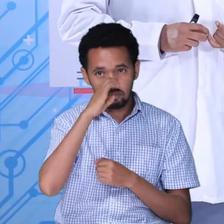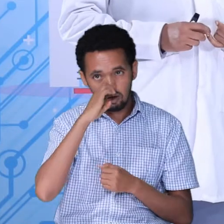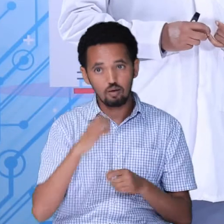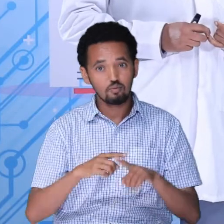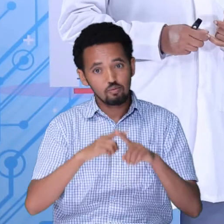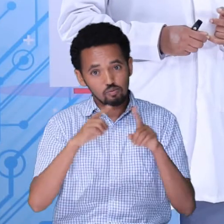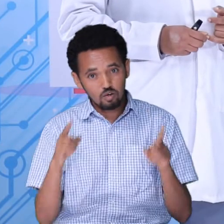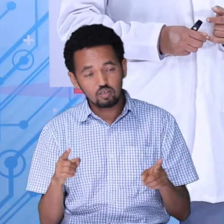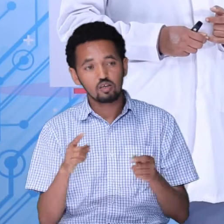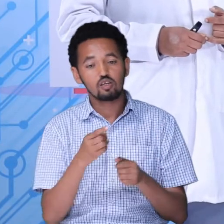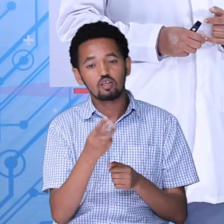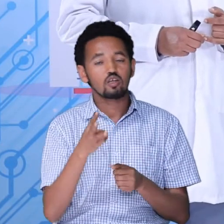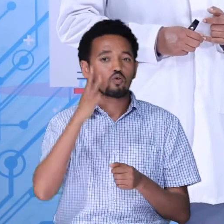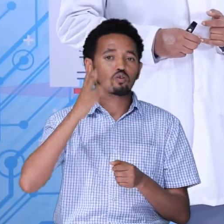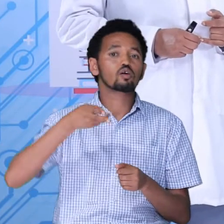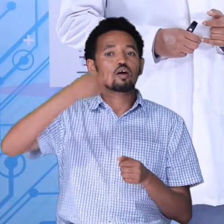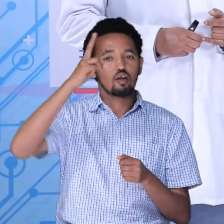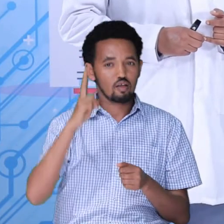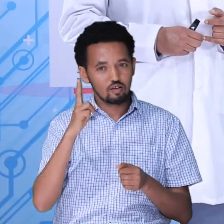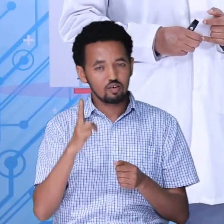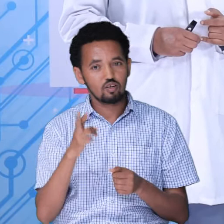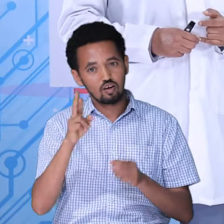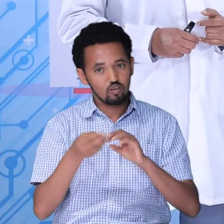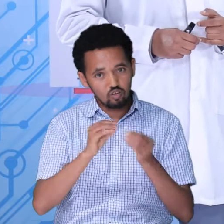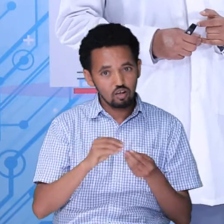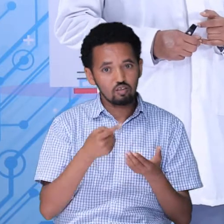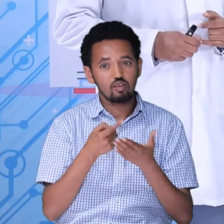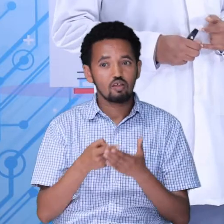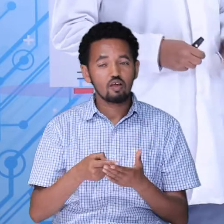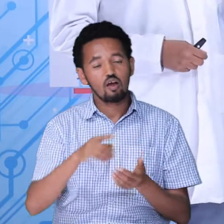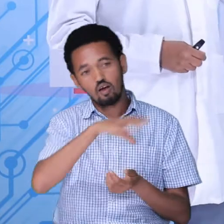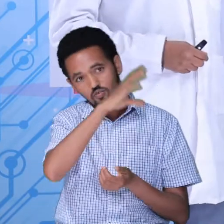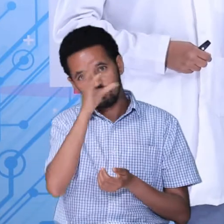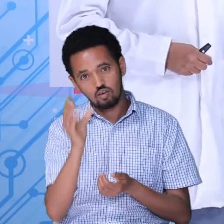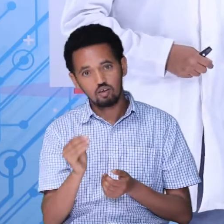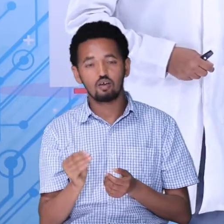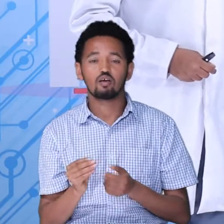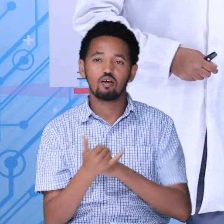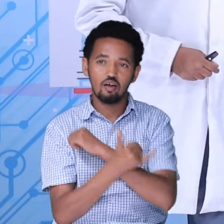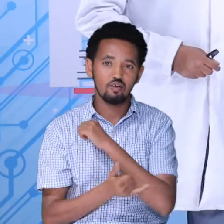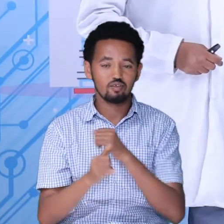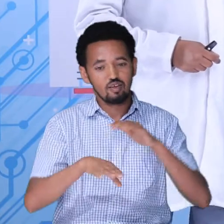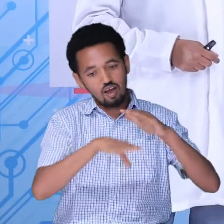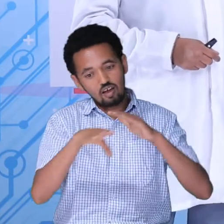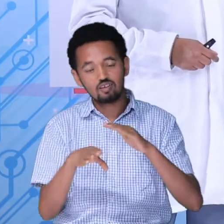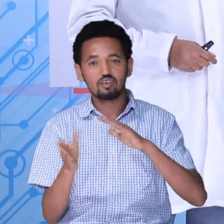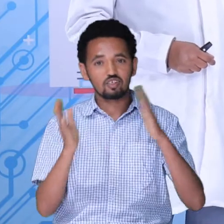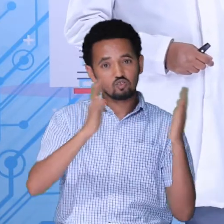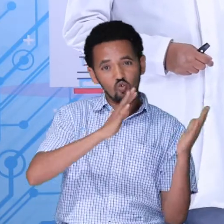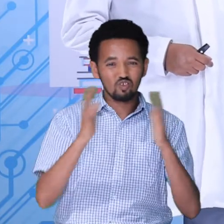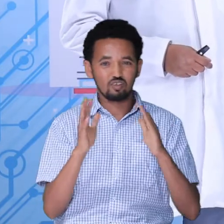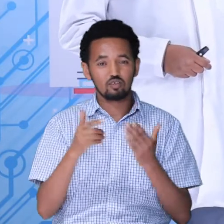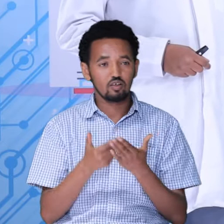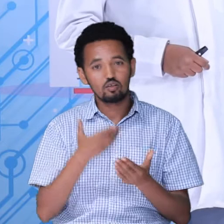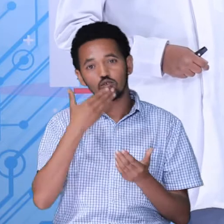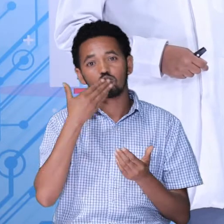but there was high number of illiterate as well as in the African countries. Under such condition, there could